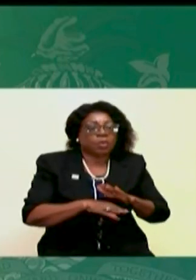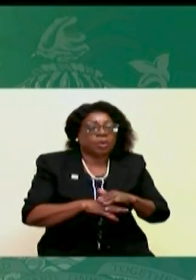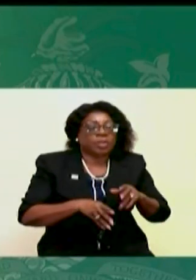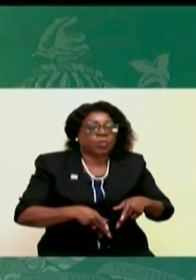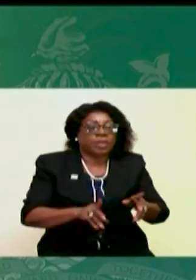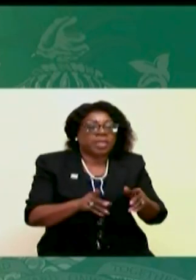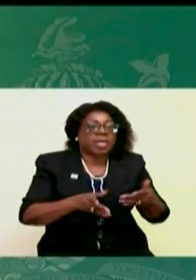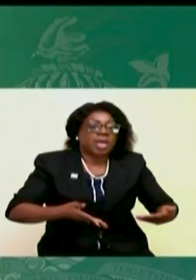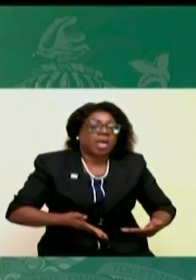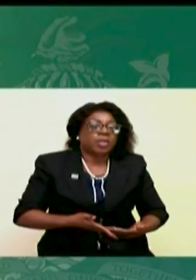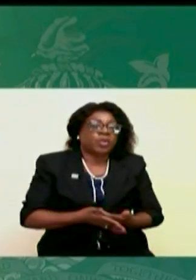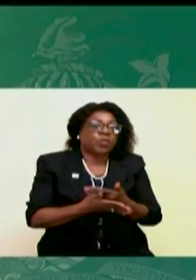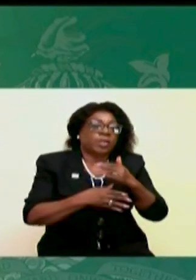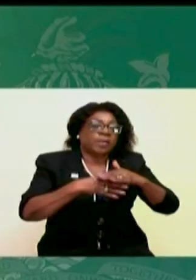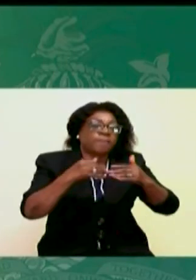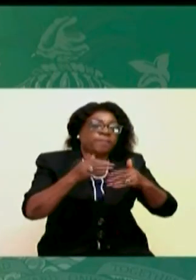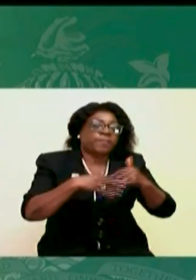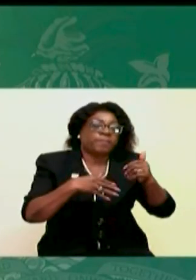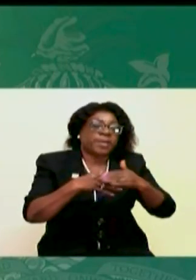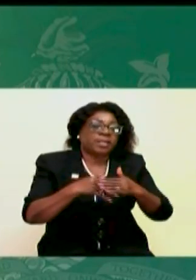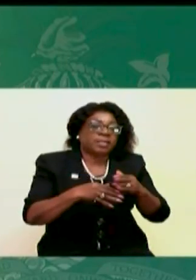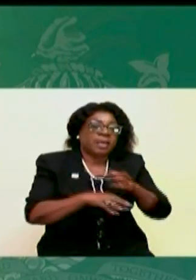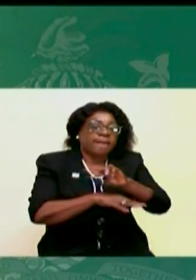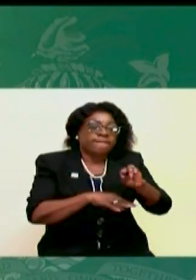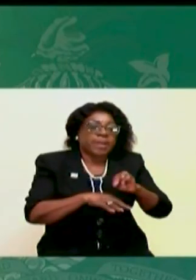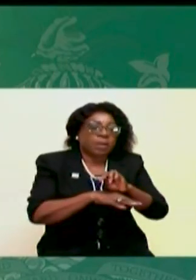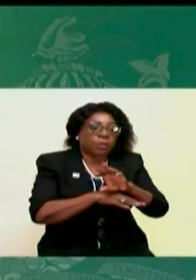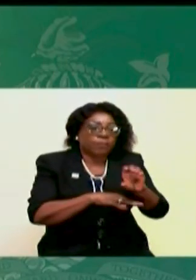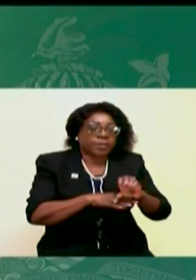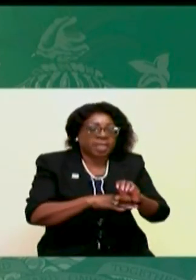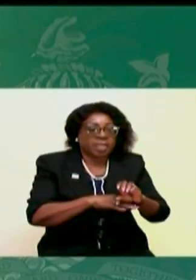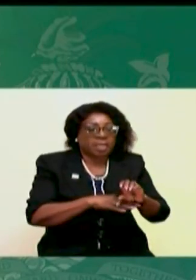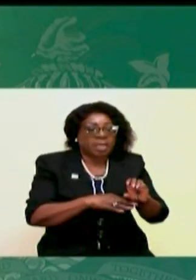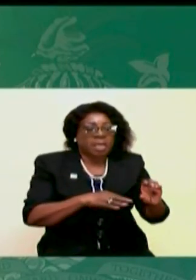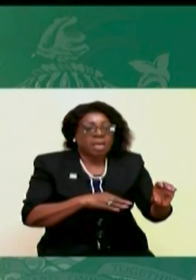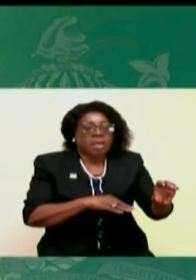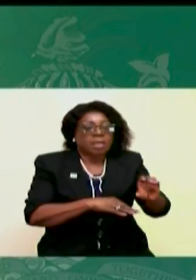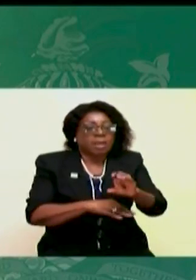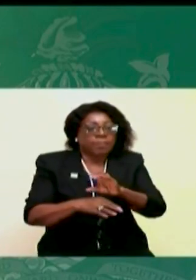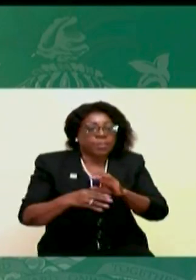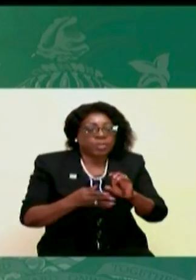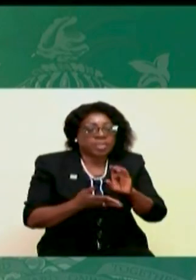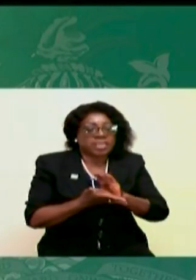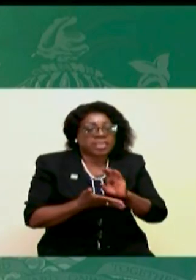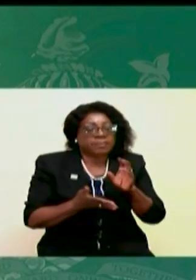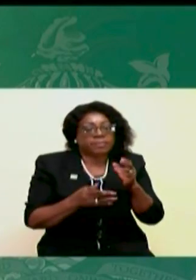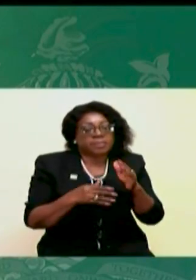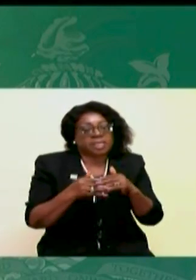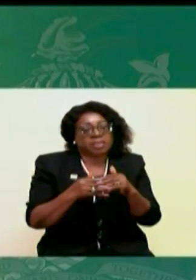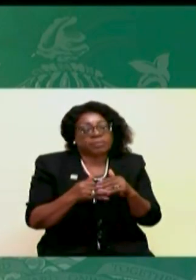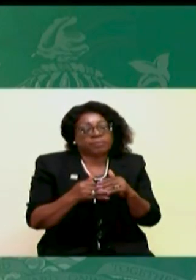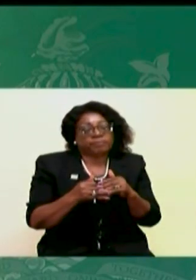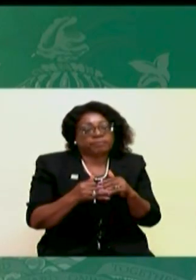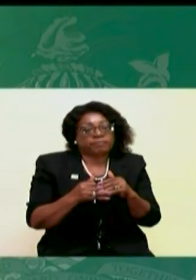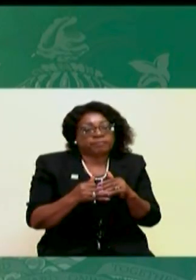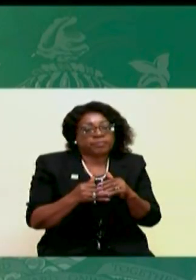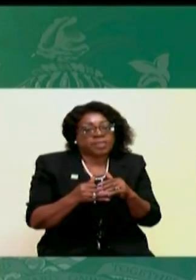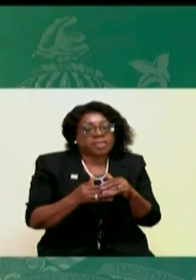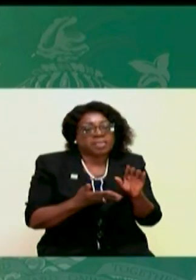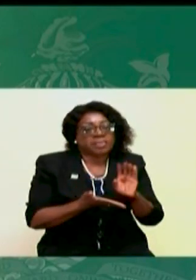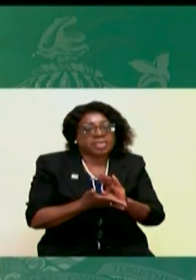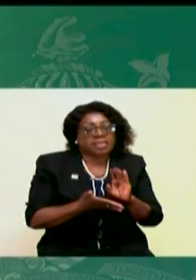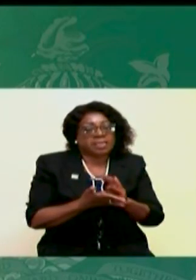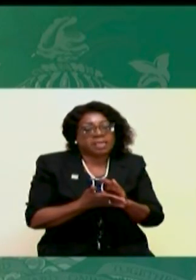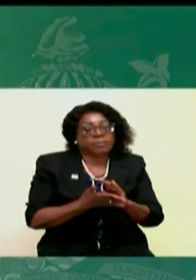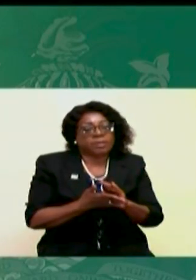built Mangrove Key Community Clinic, according to the member for Tall Pines, which will break ground in this fiscal year, Madam